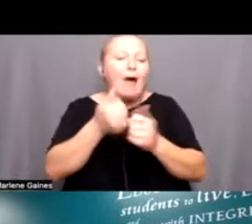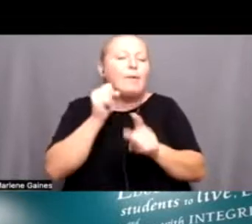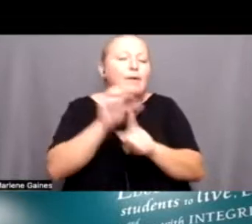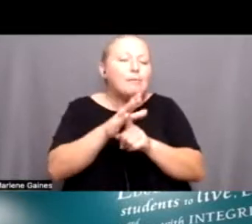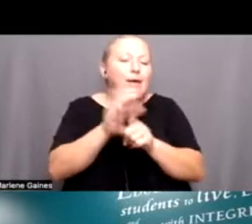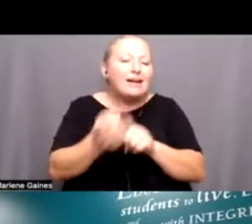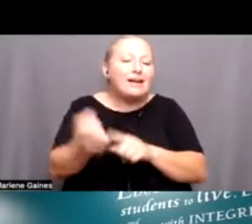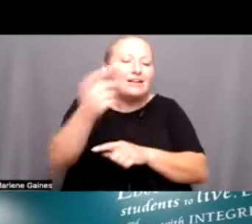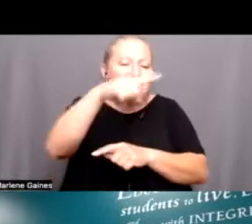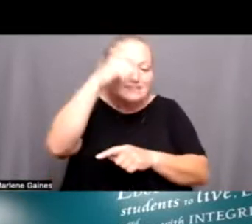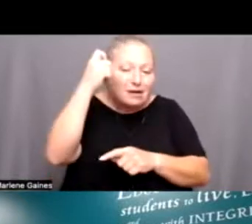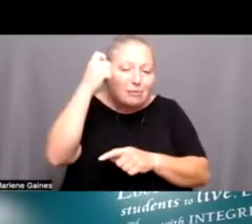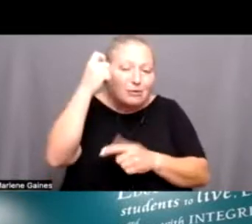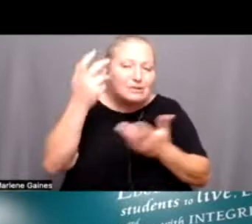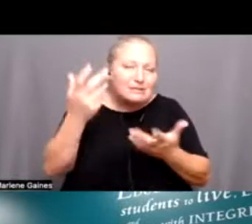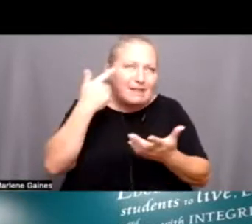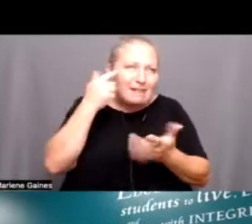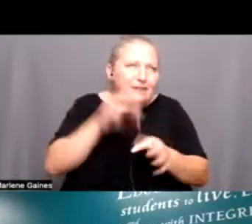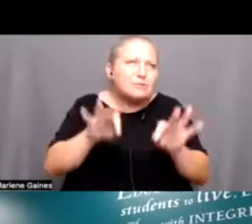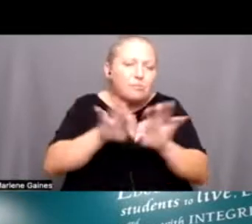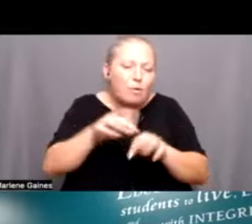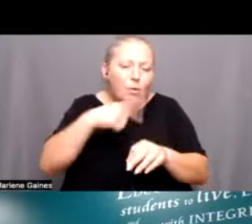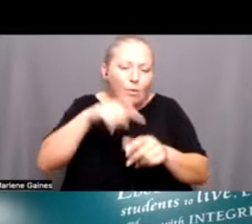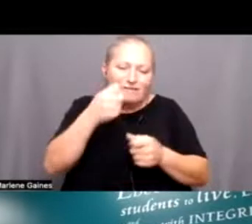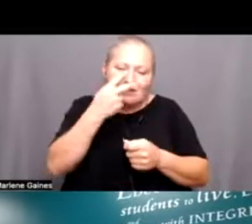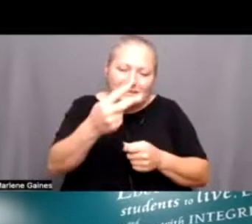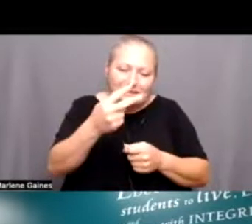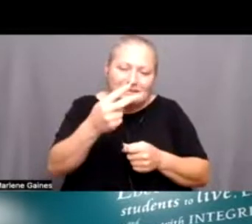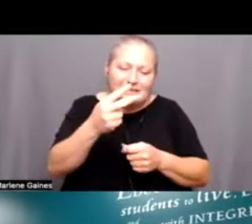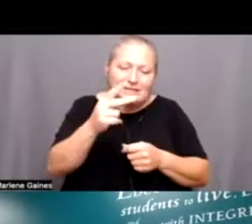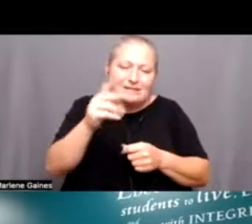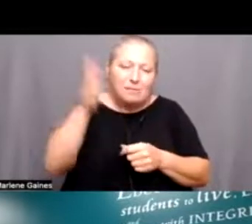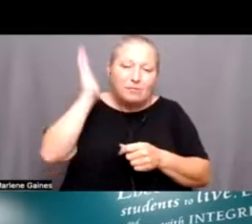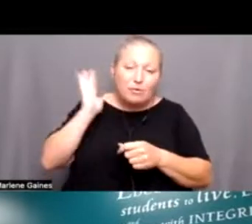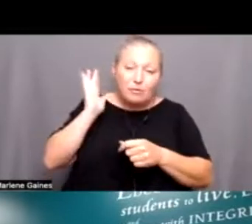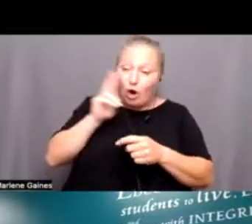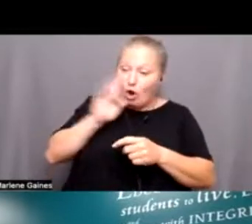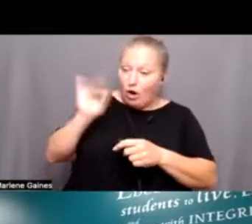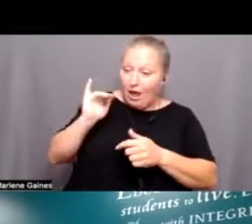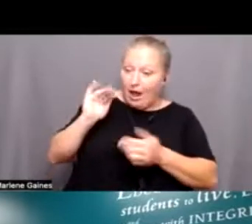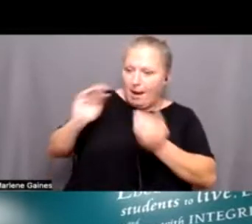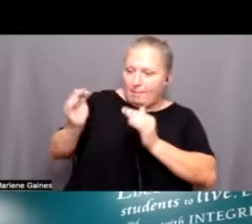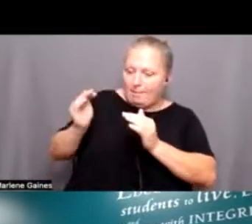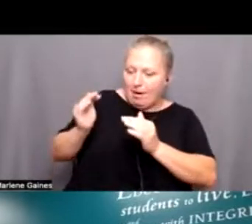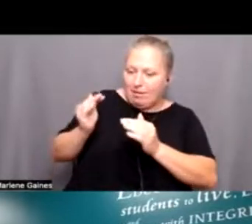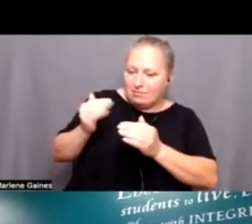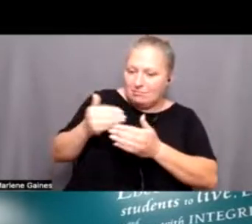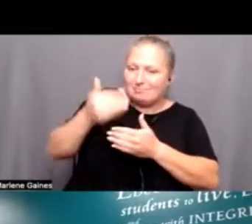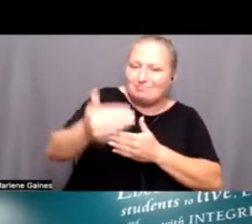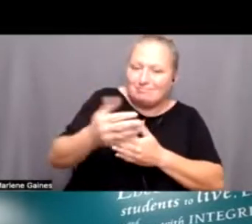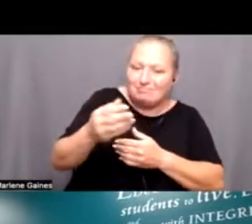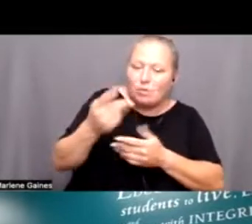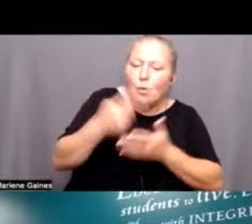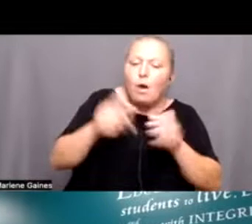And you know, I think it's just important to see where we were, where we've gone, and what we kind of expect for the future.